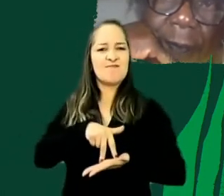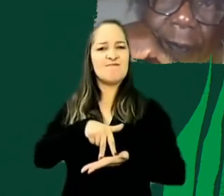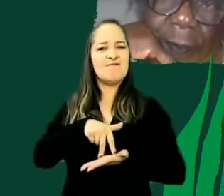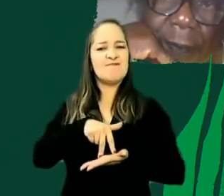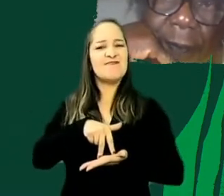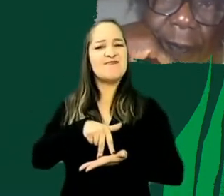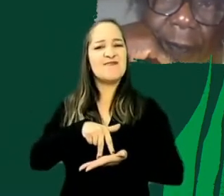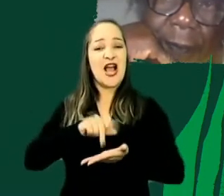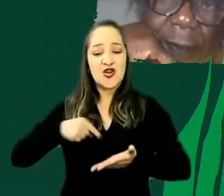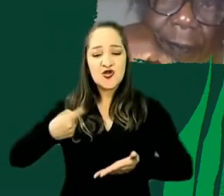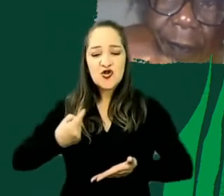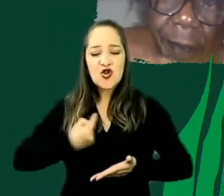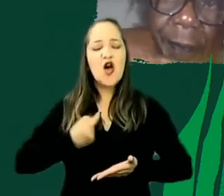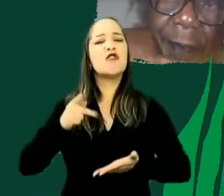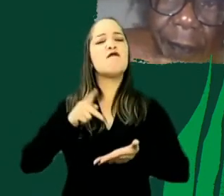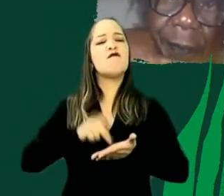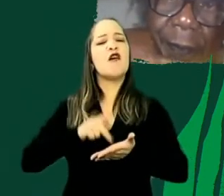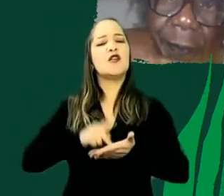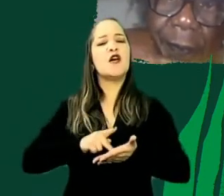own beliefs.